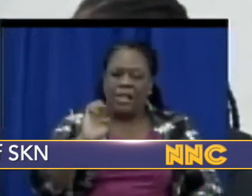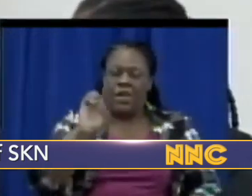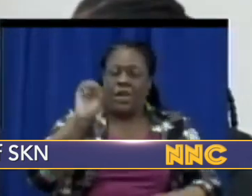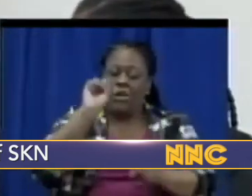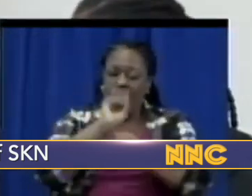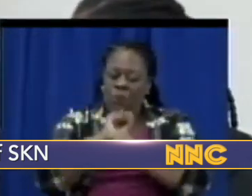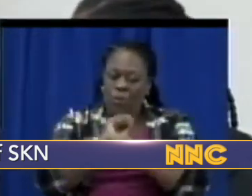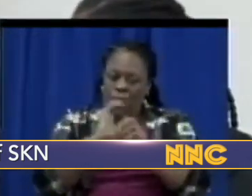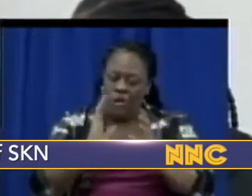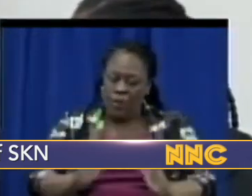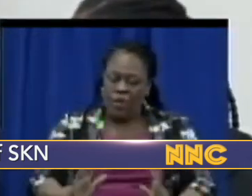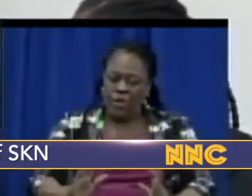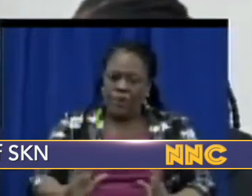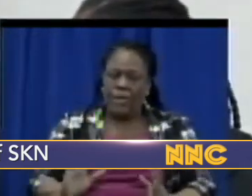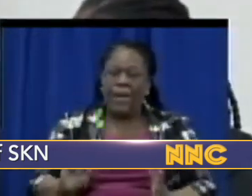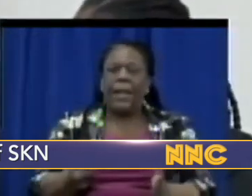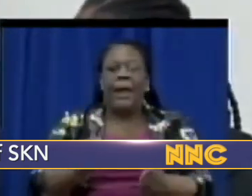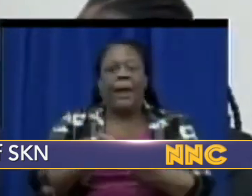Madam Speaker.